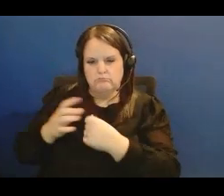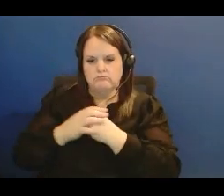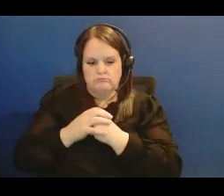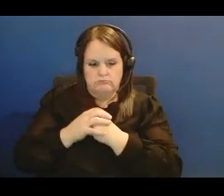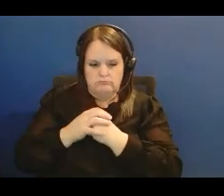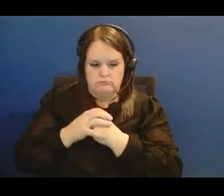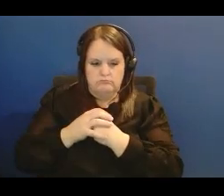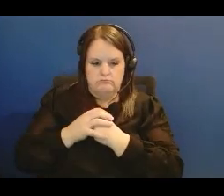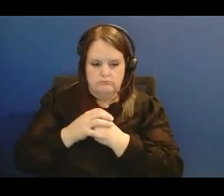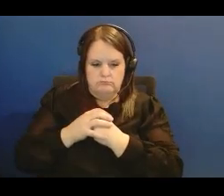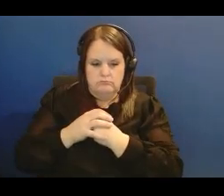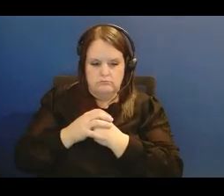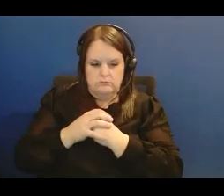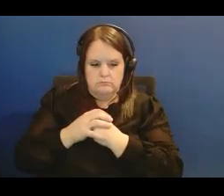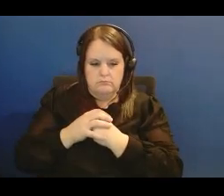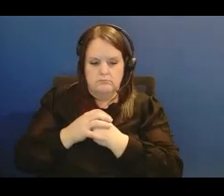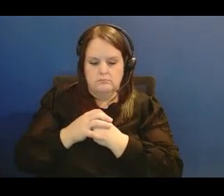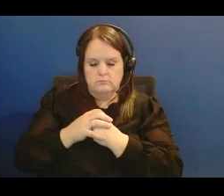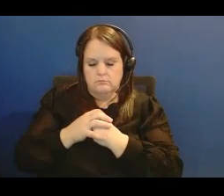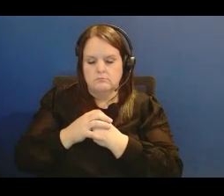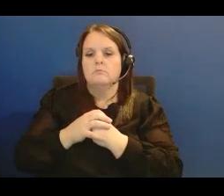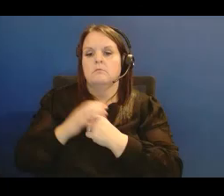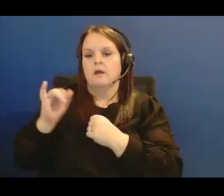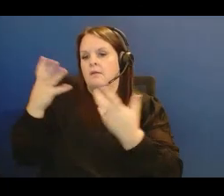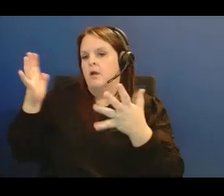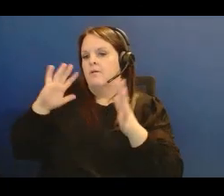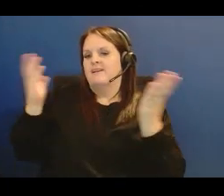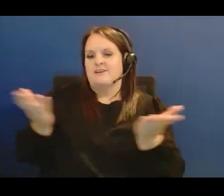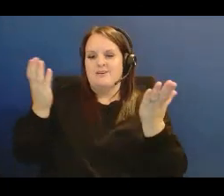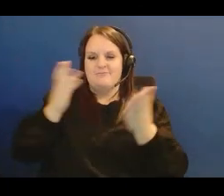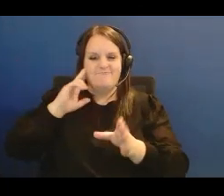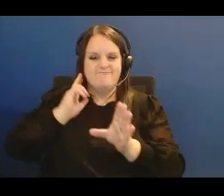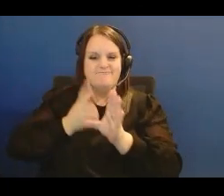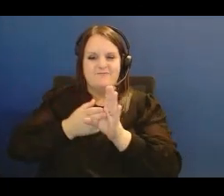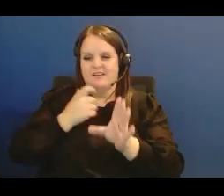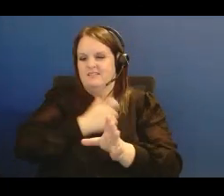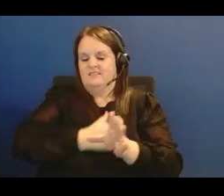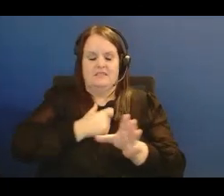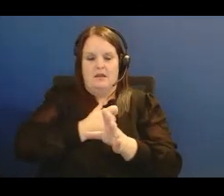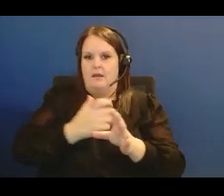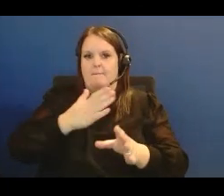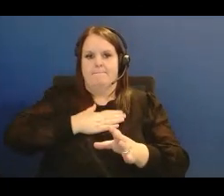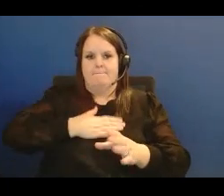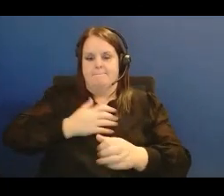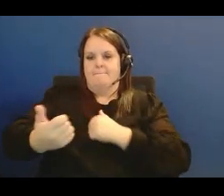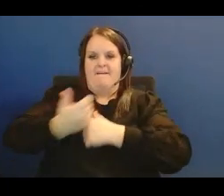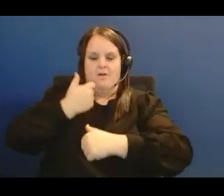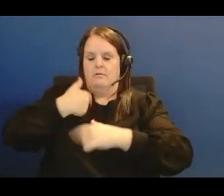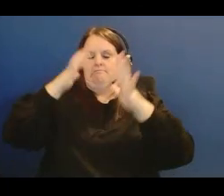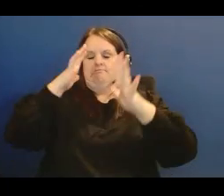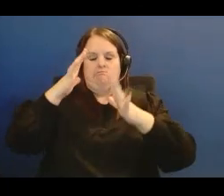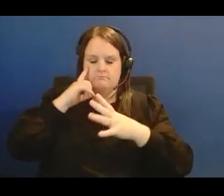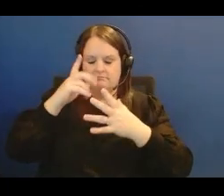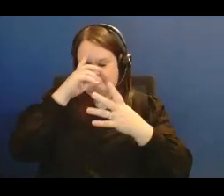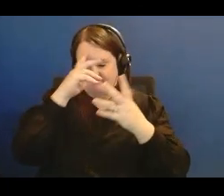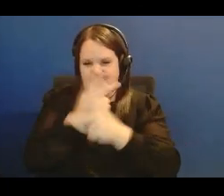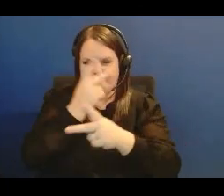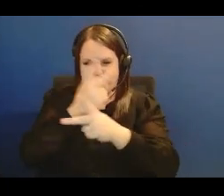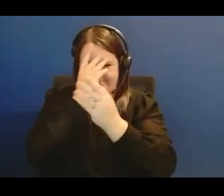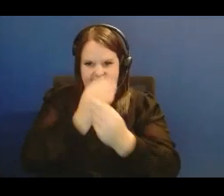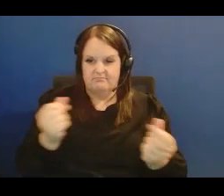I'm on already. Tina, oh, you're here. Oh, yes. Wonderful. Sorry, it was on my end, but I figured it out.